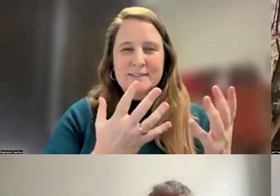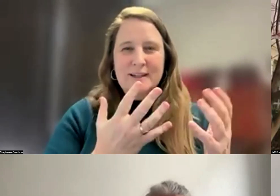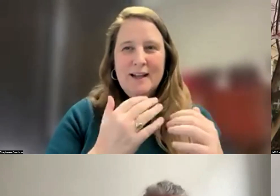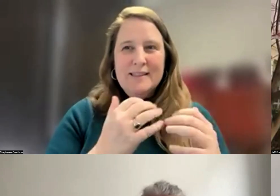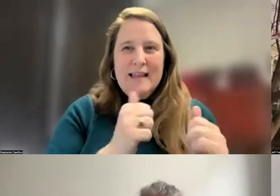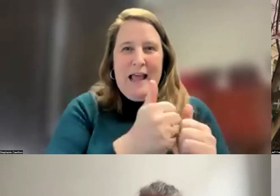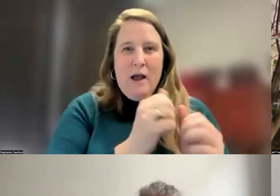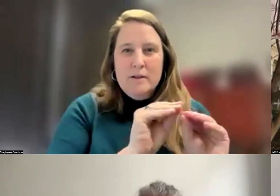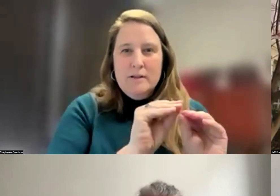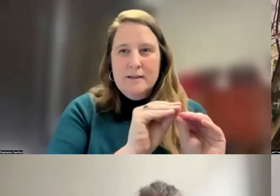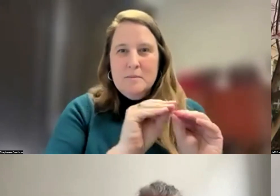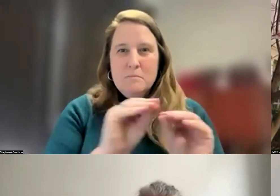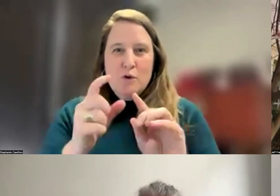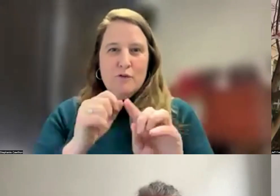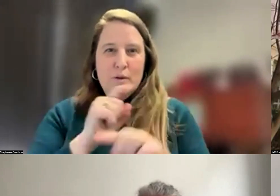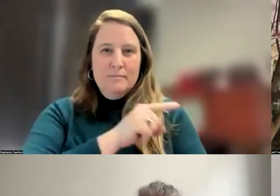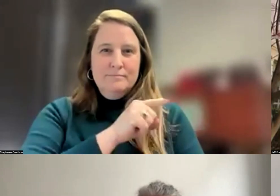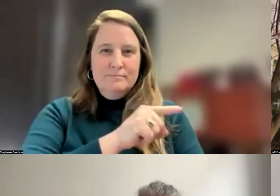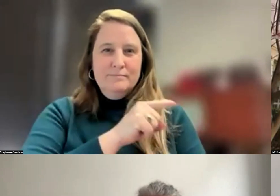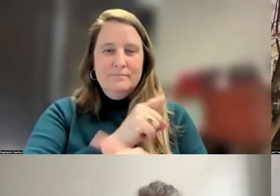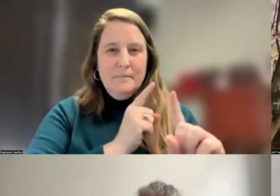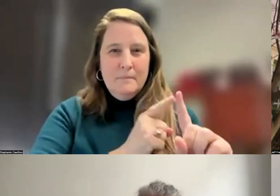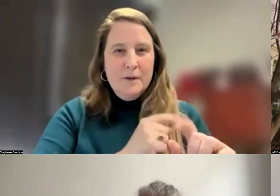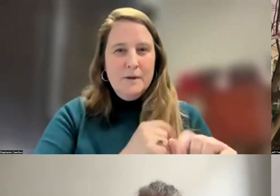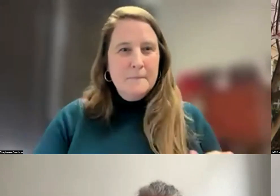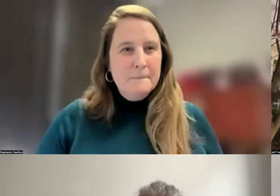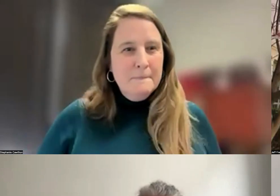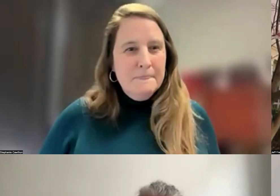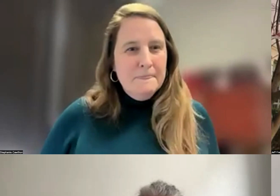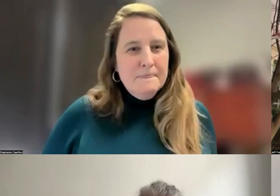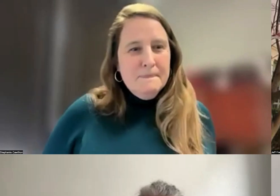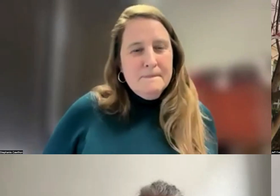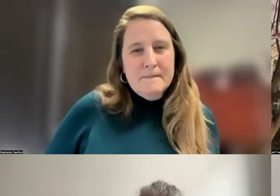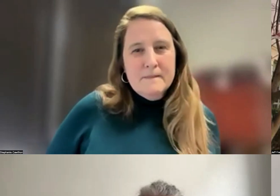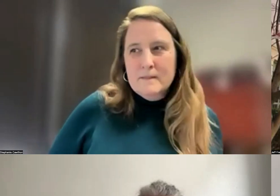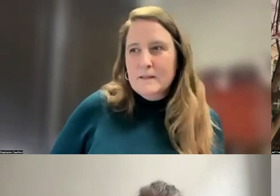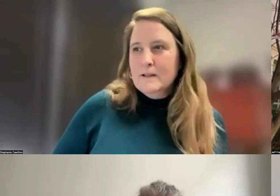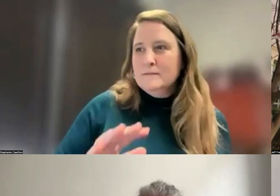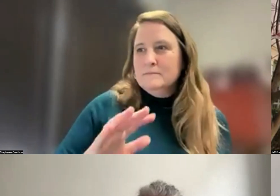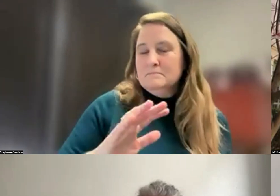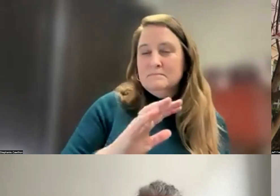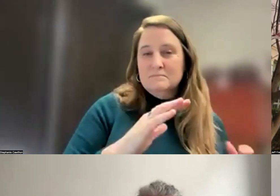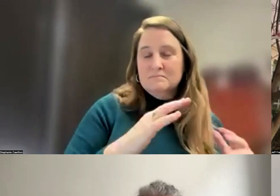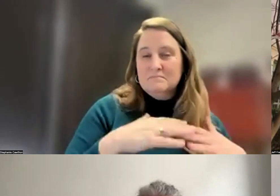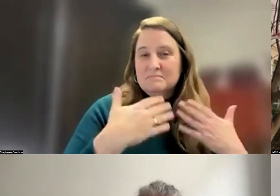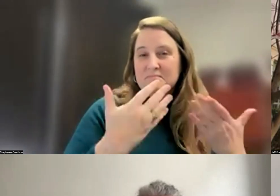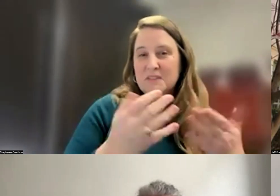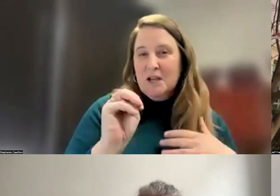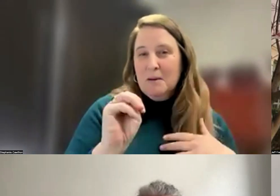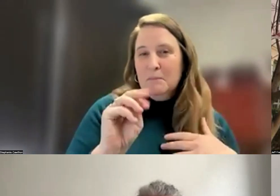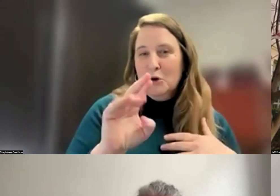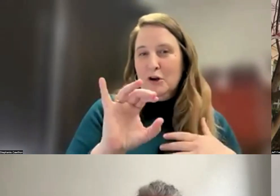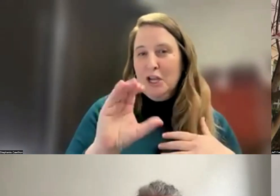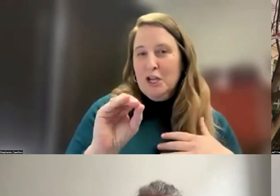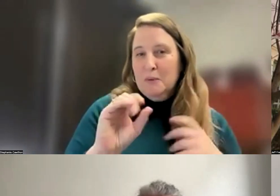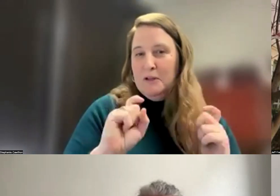from, where that point is, and then sort of how it moved from that starting point along until